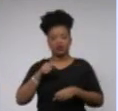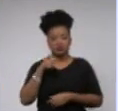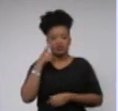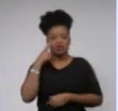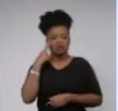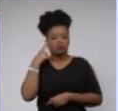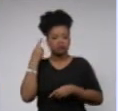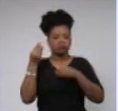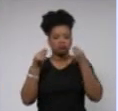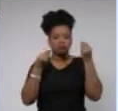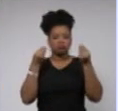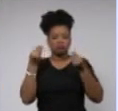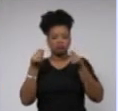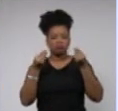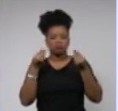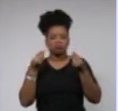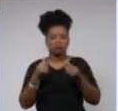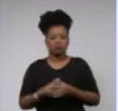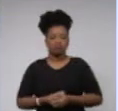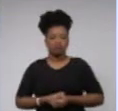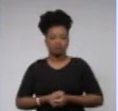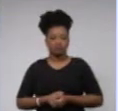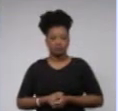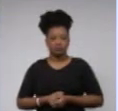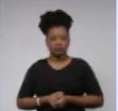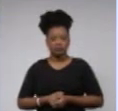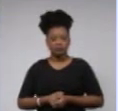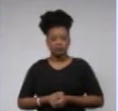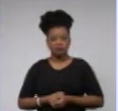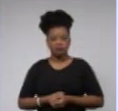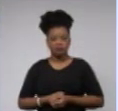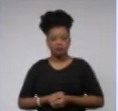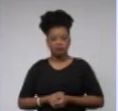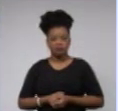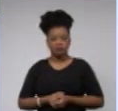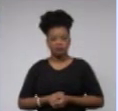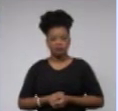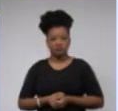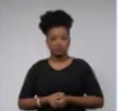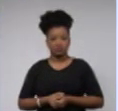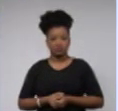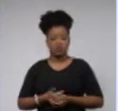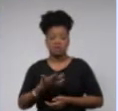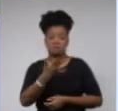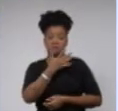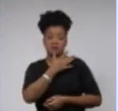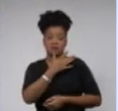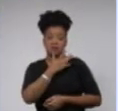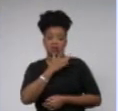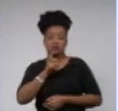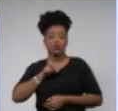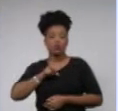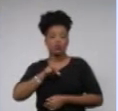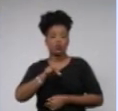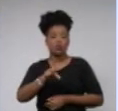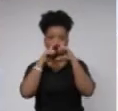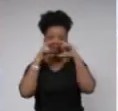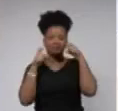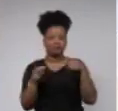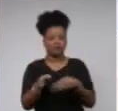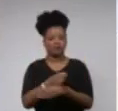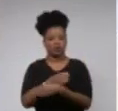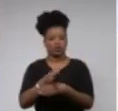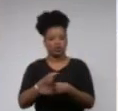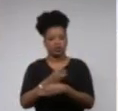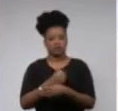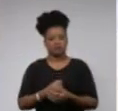I highlight it does not show a tendency as such, but presents a plateau of cases instead.